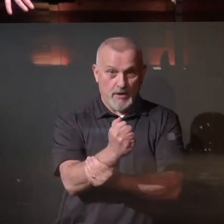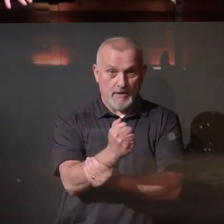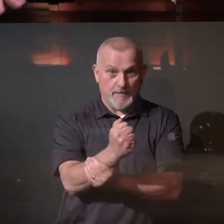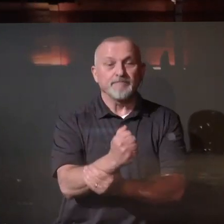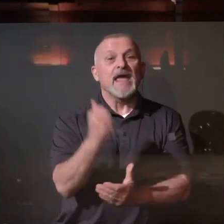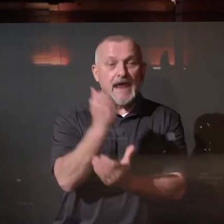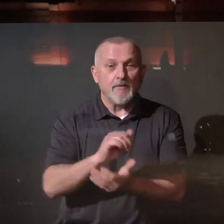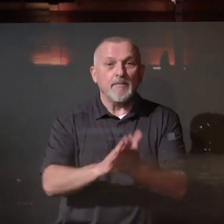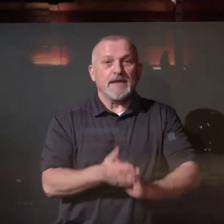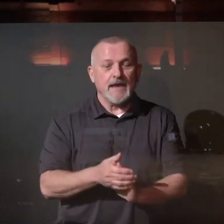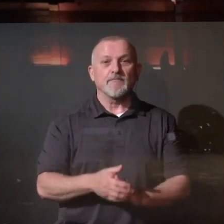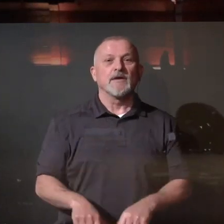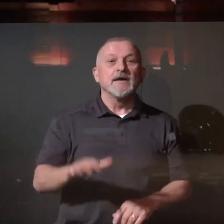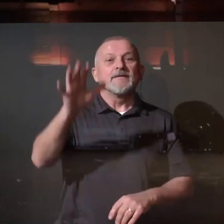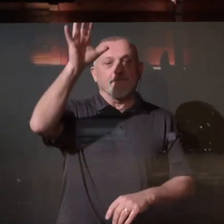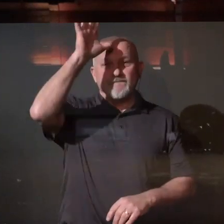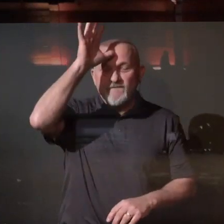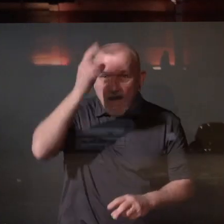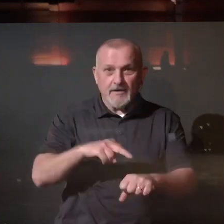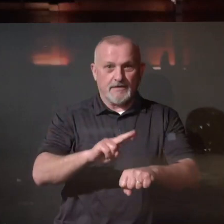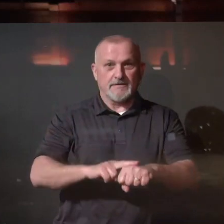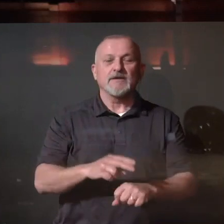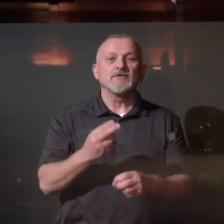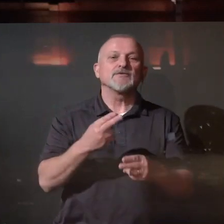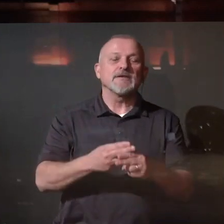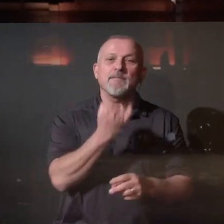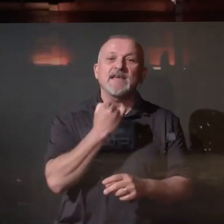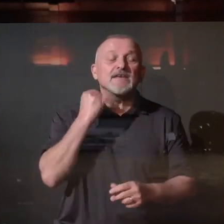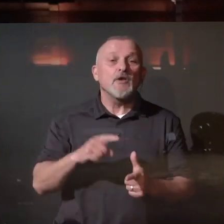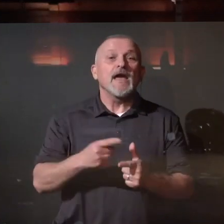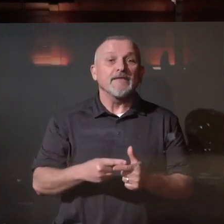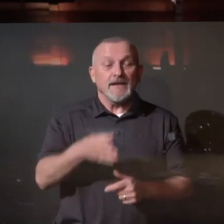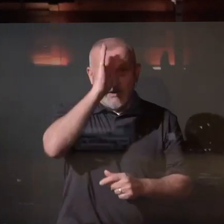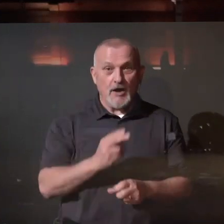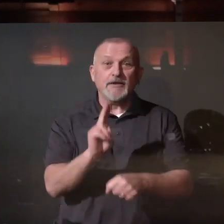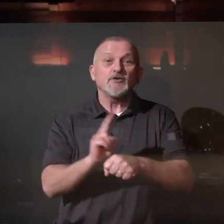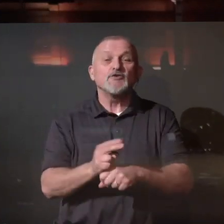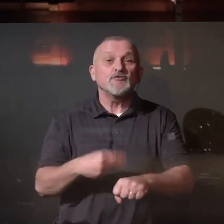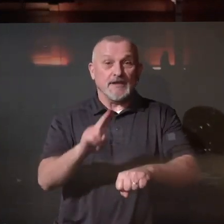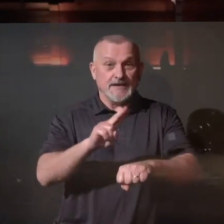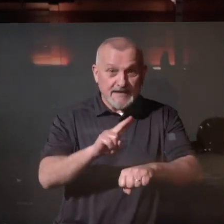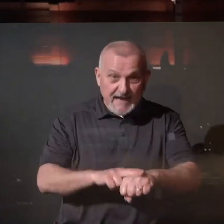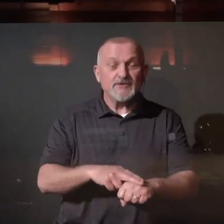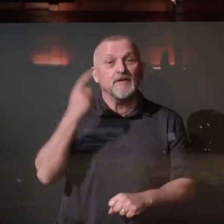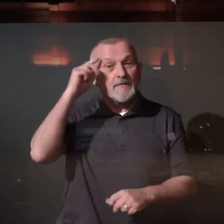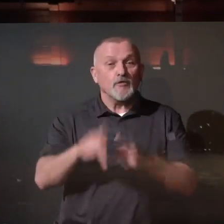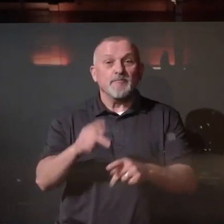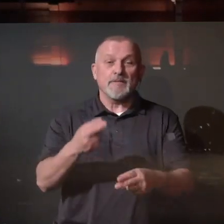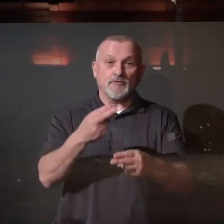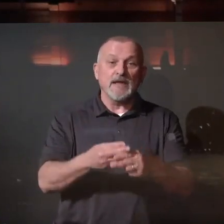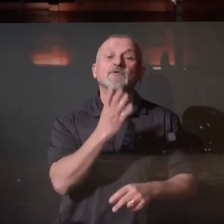Israel. That God used this nation to birth a Savior. The Jews, and out of the Jews came a Savior named Jesus.